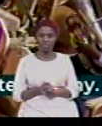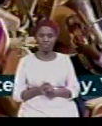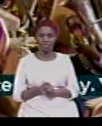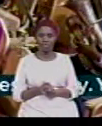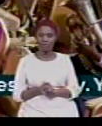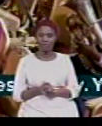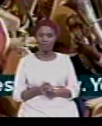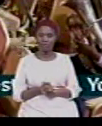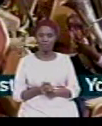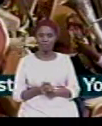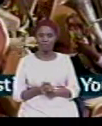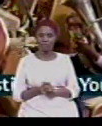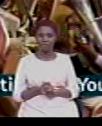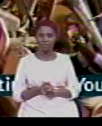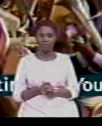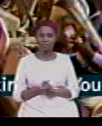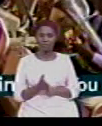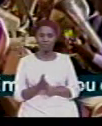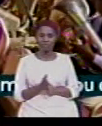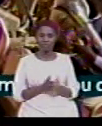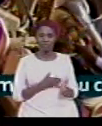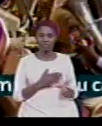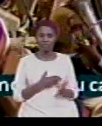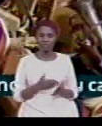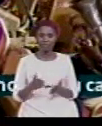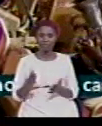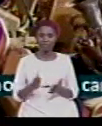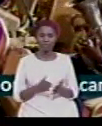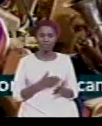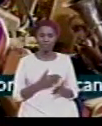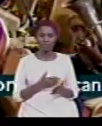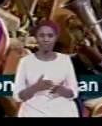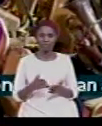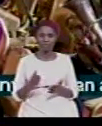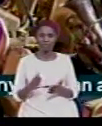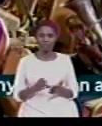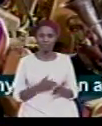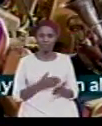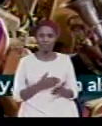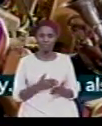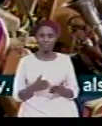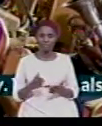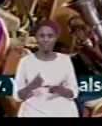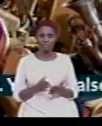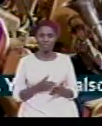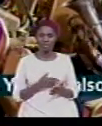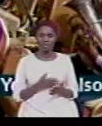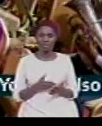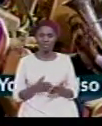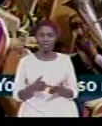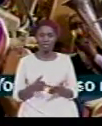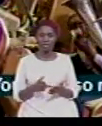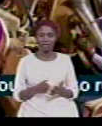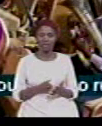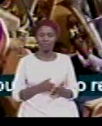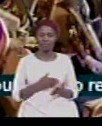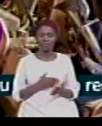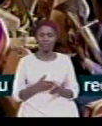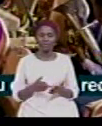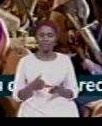Immortal God, invincible Lord, immortal God, how great thou